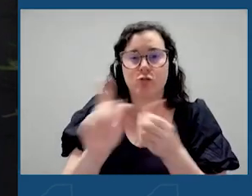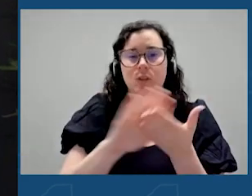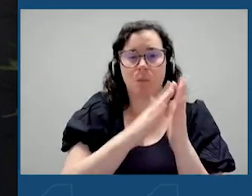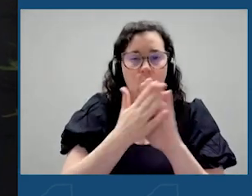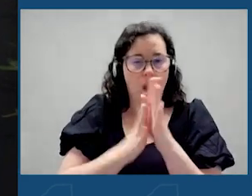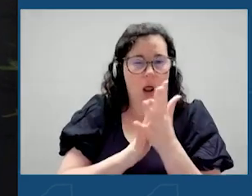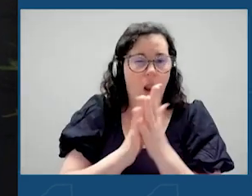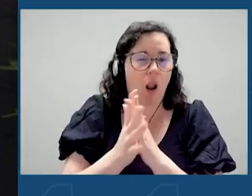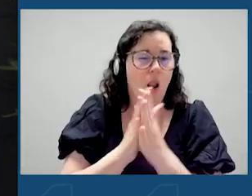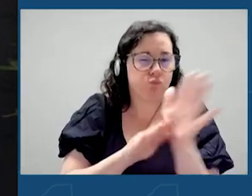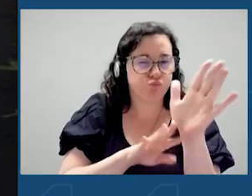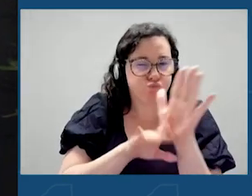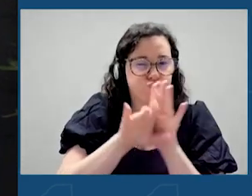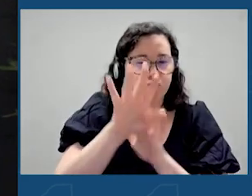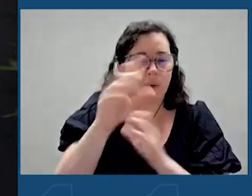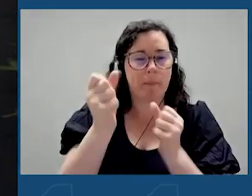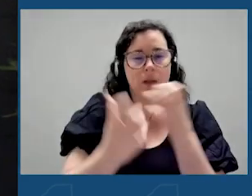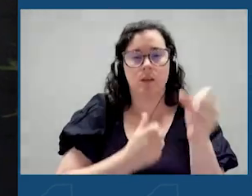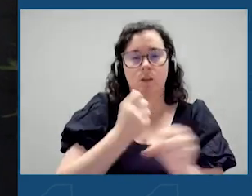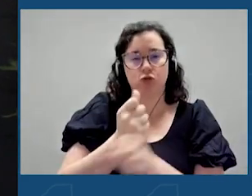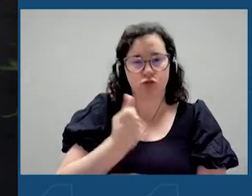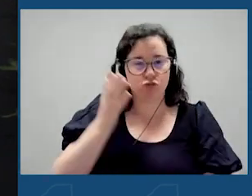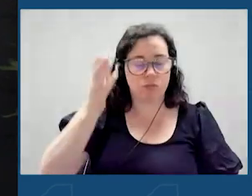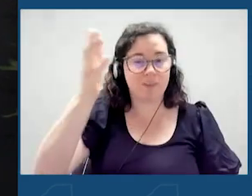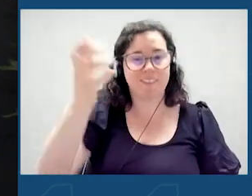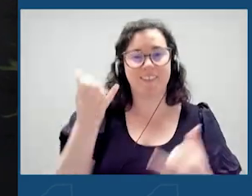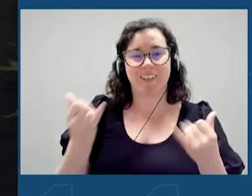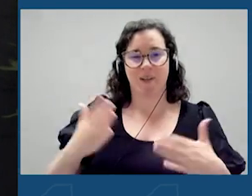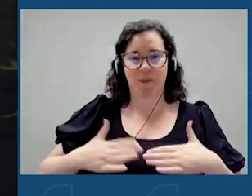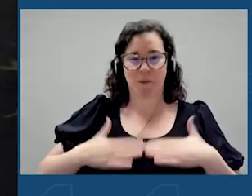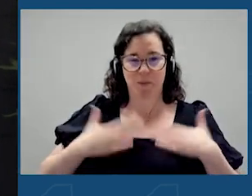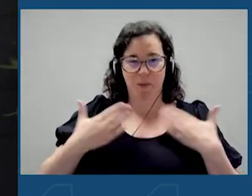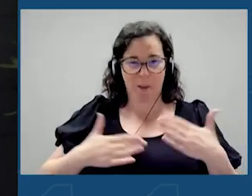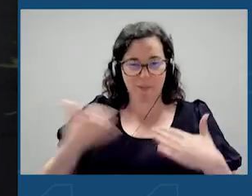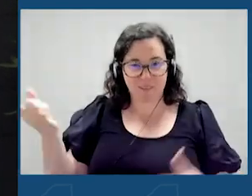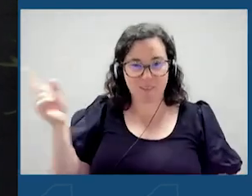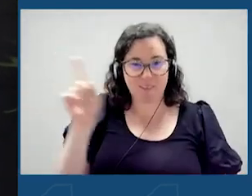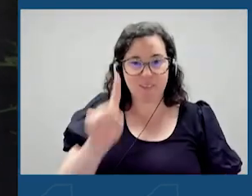to welcome to the stage co-founder of National Resources, Joe Cotter.